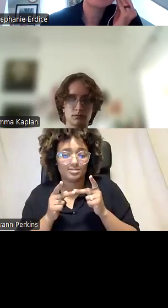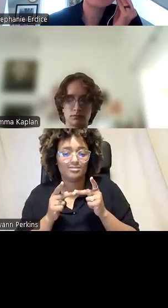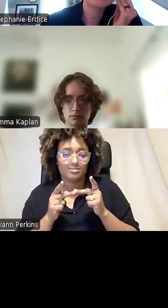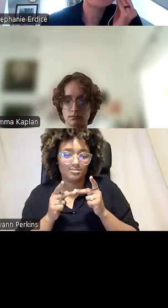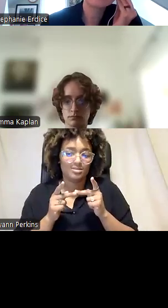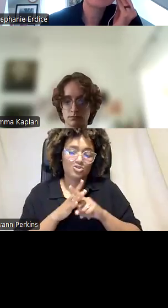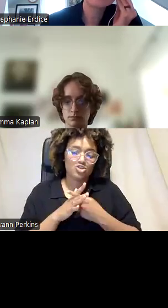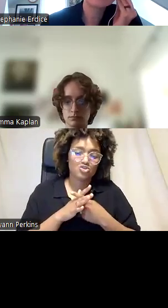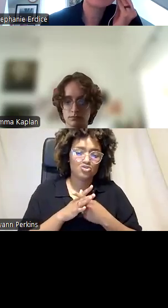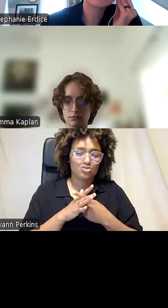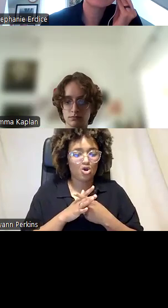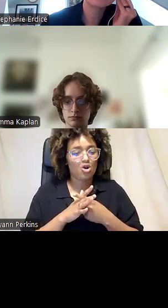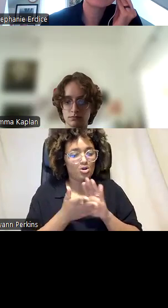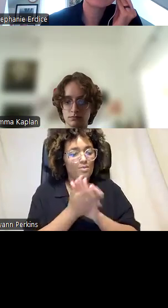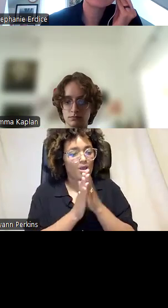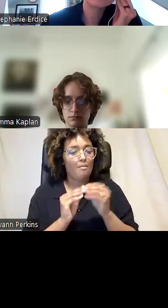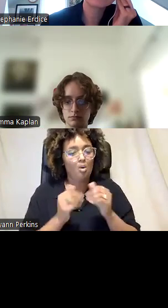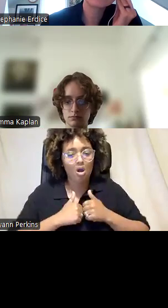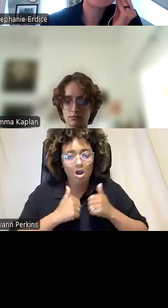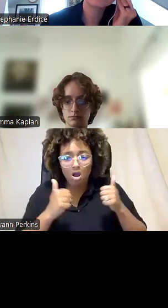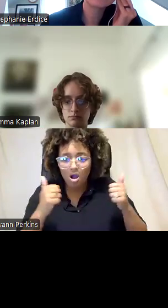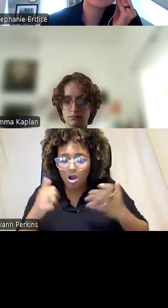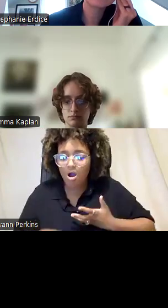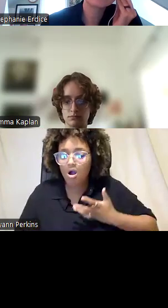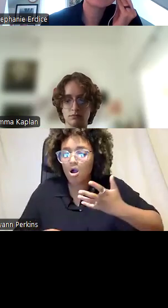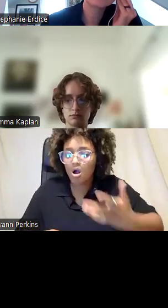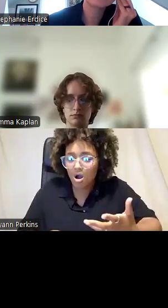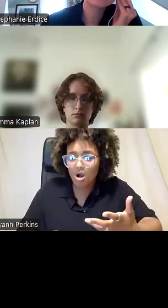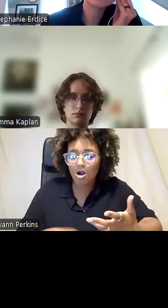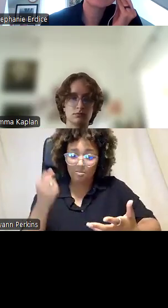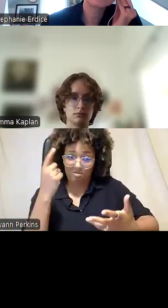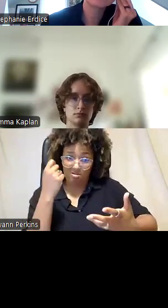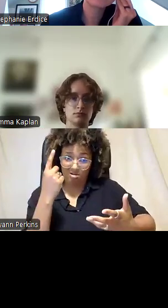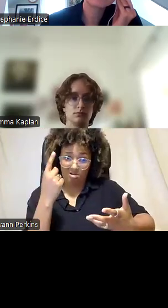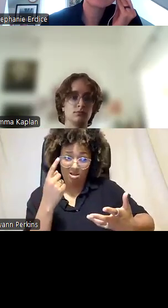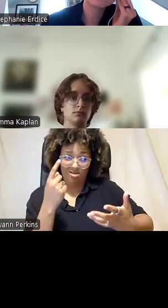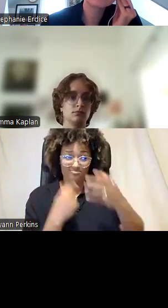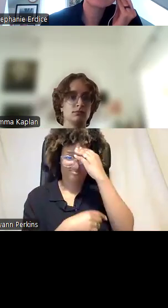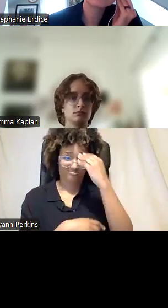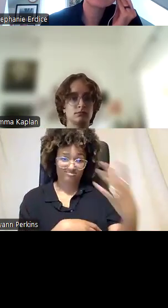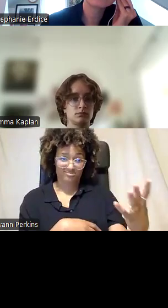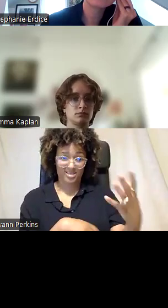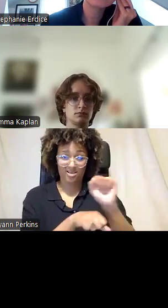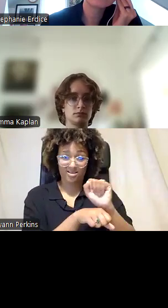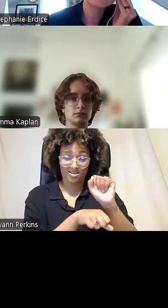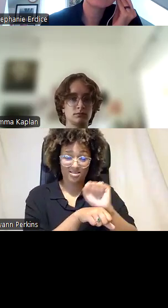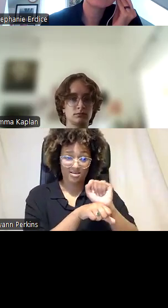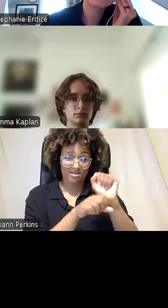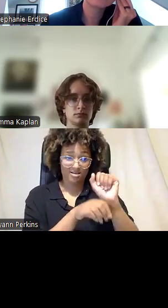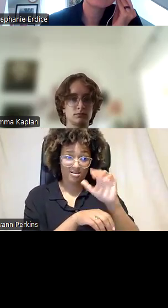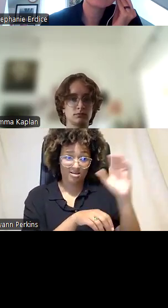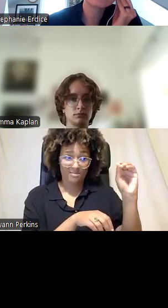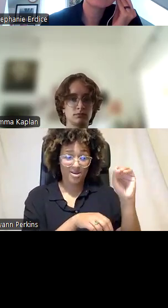able to talk about depression, but coming out and disclosing to your employer that you've been the victim of a